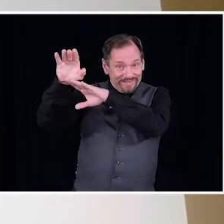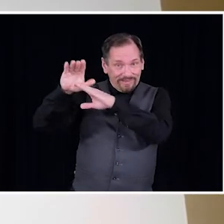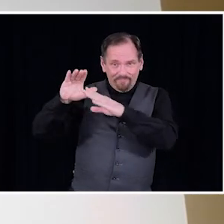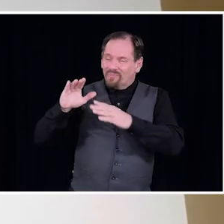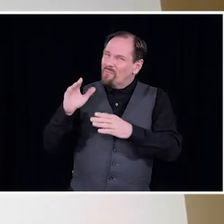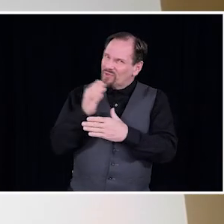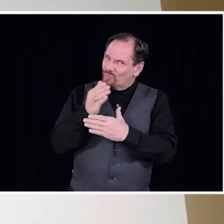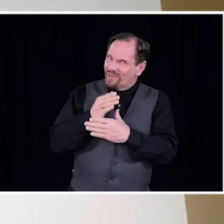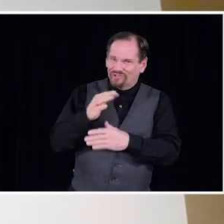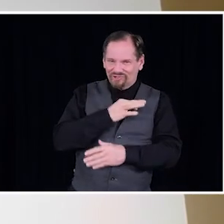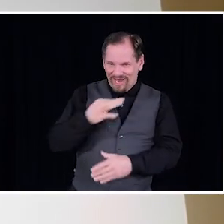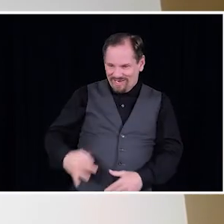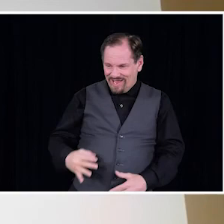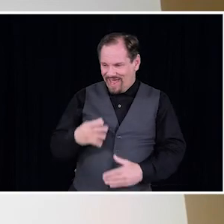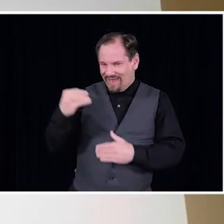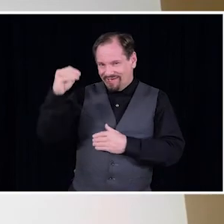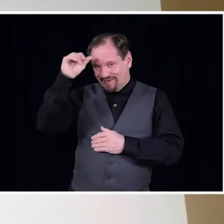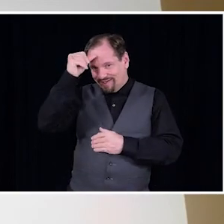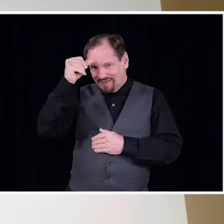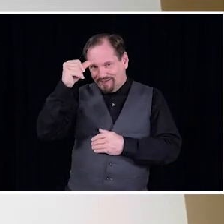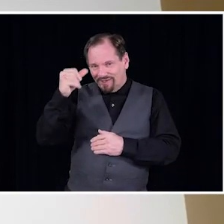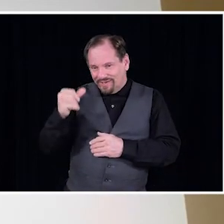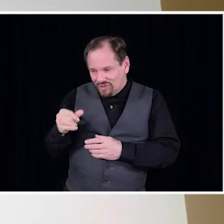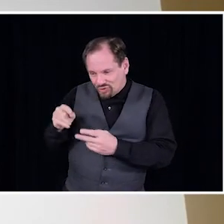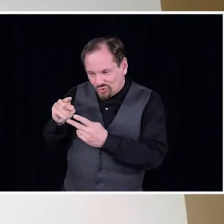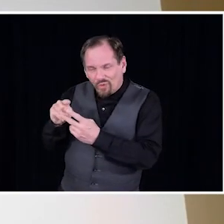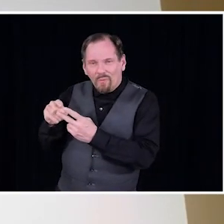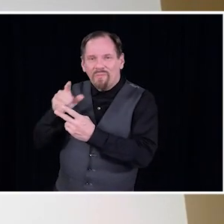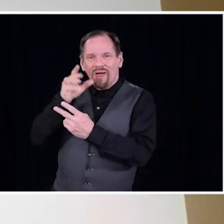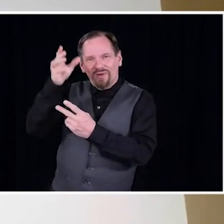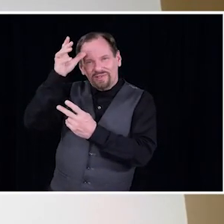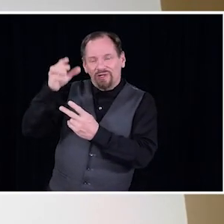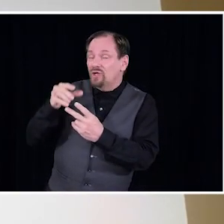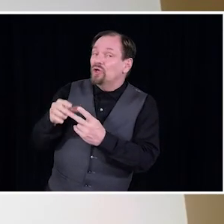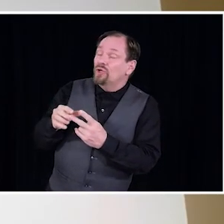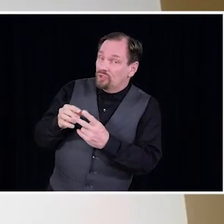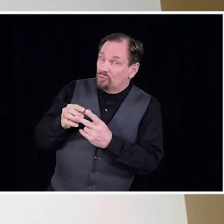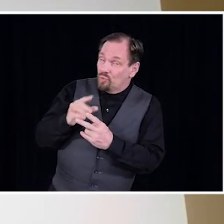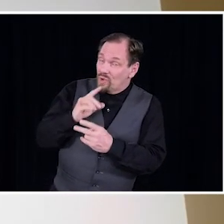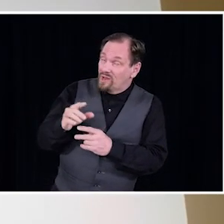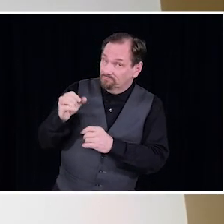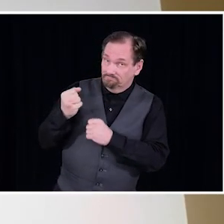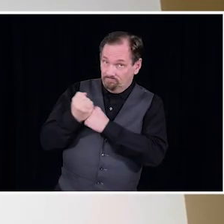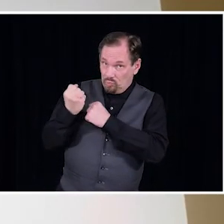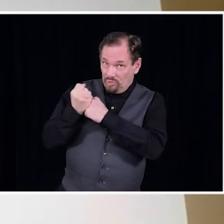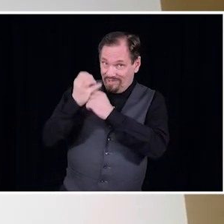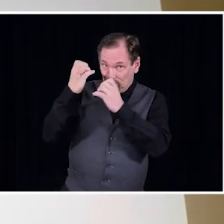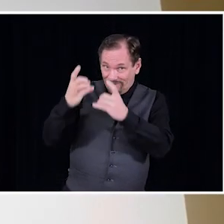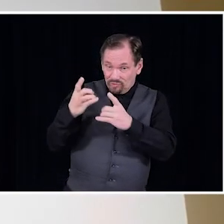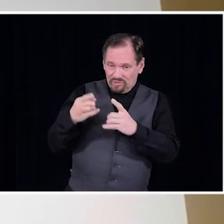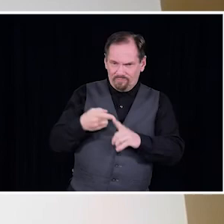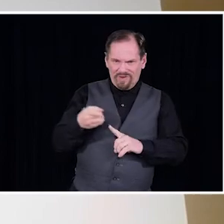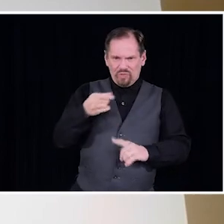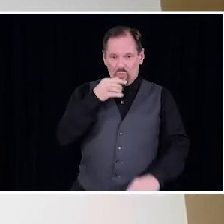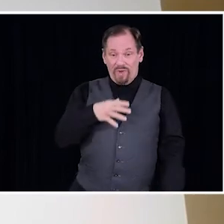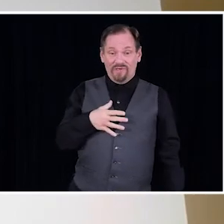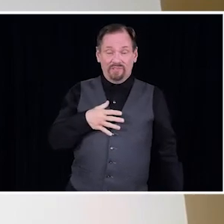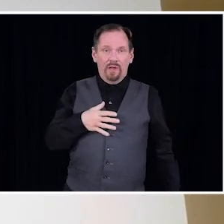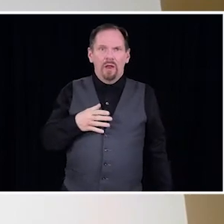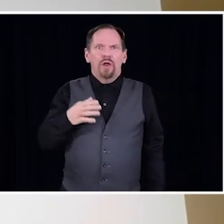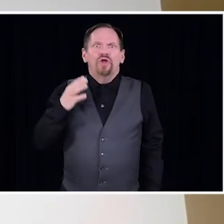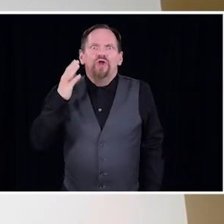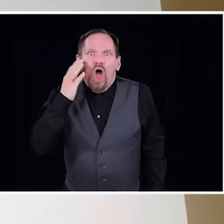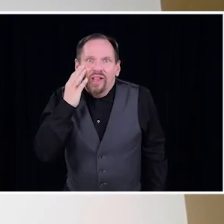located between China and India, to unique parents who were champions of education, especially women's education. Knowledge,